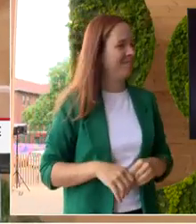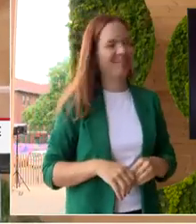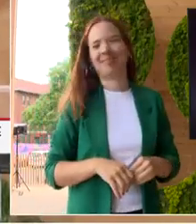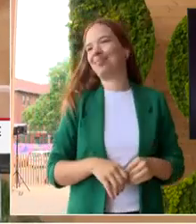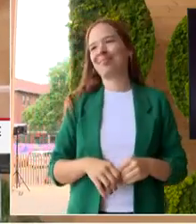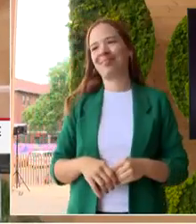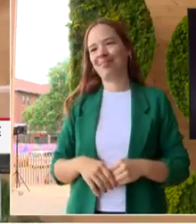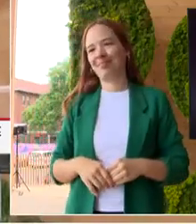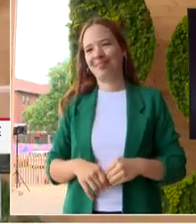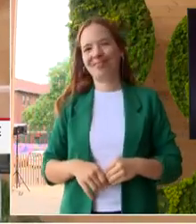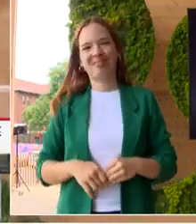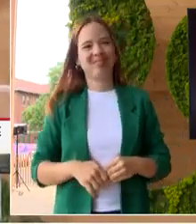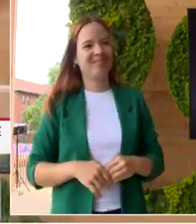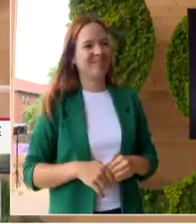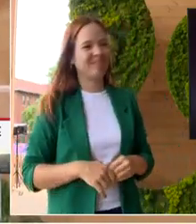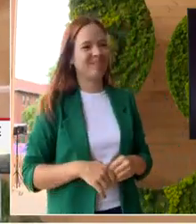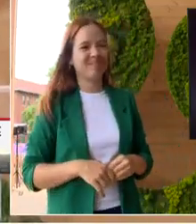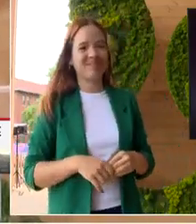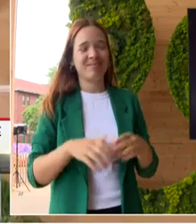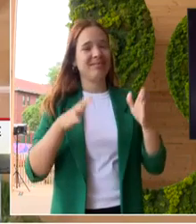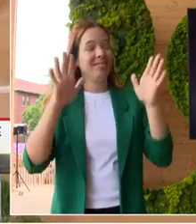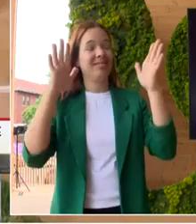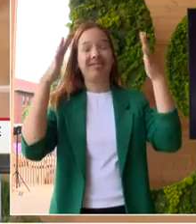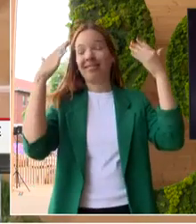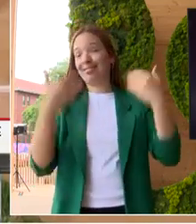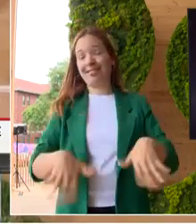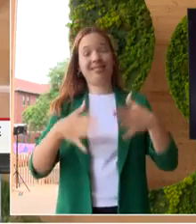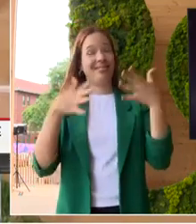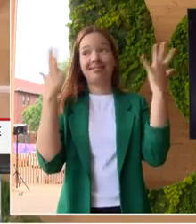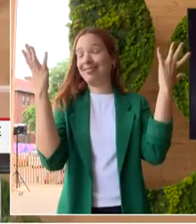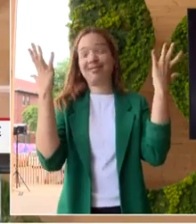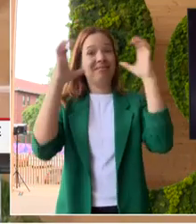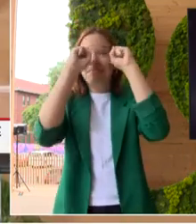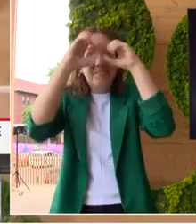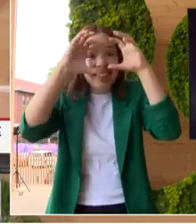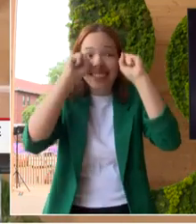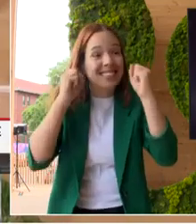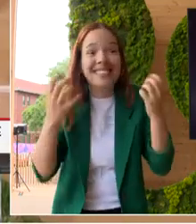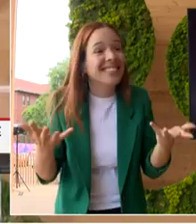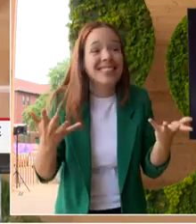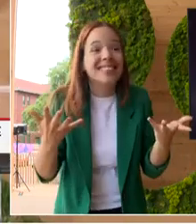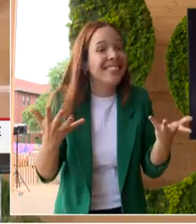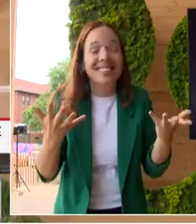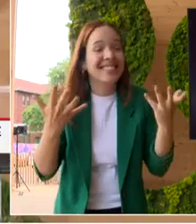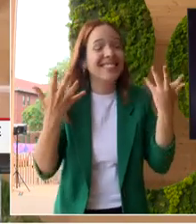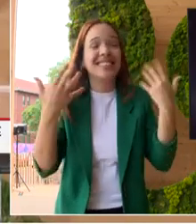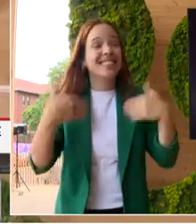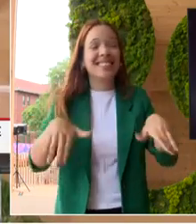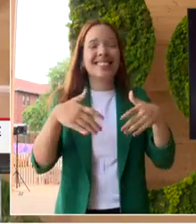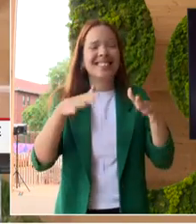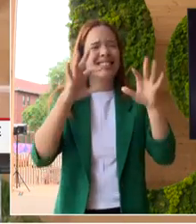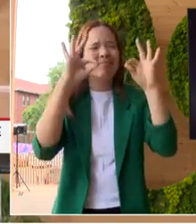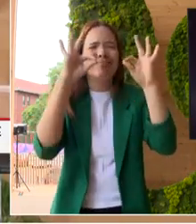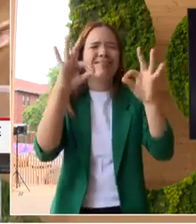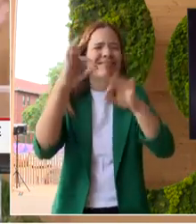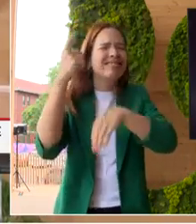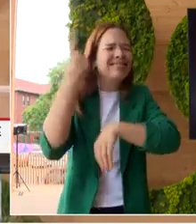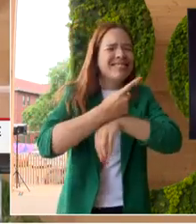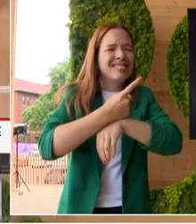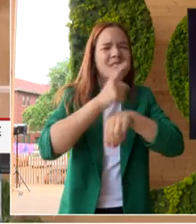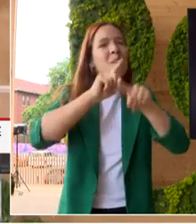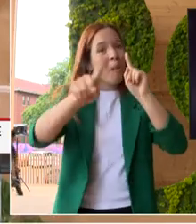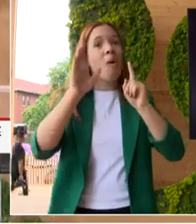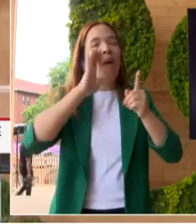It's truly incredible. While today is a tremendous day for us, there is so much more to come. And the mayor will tell